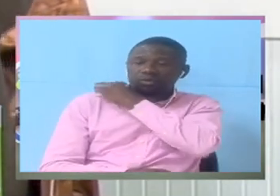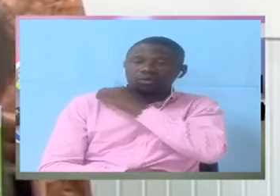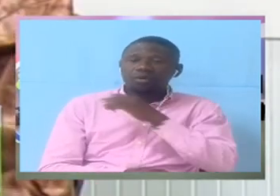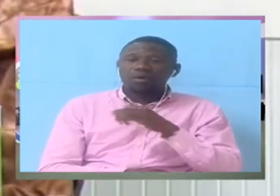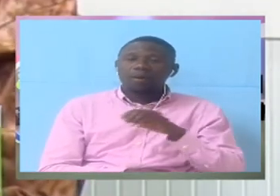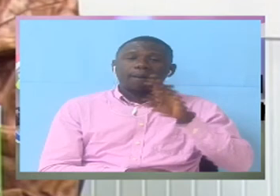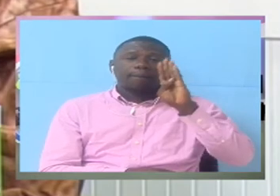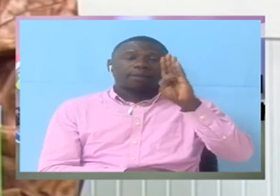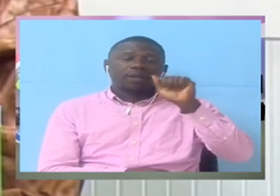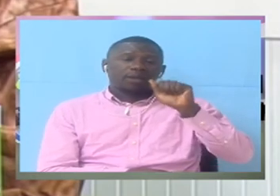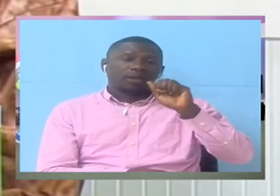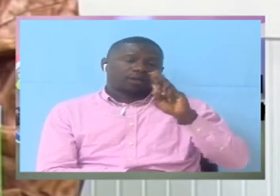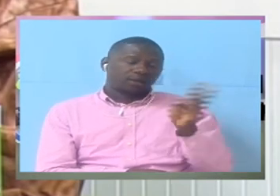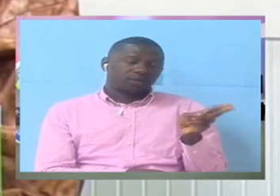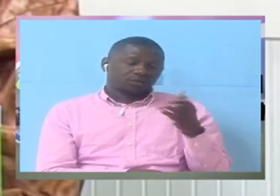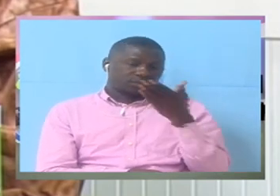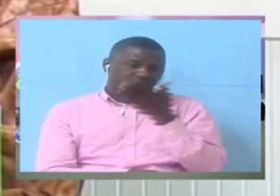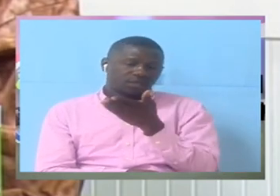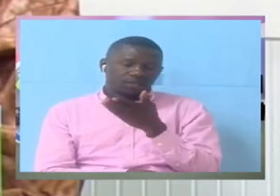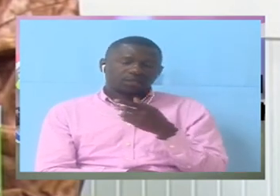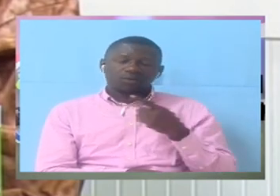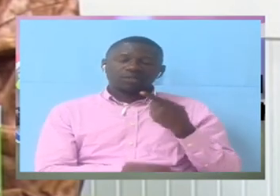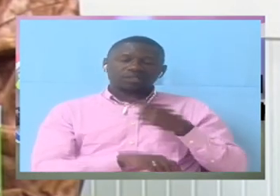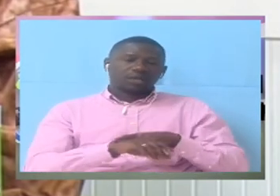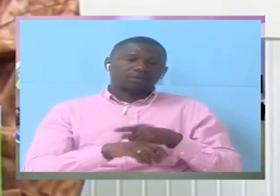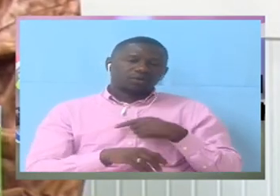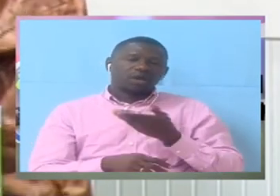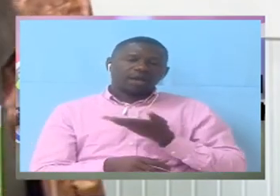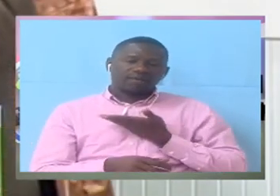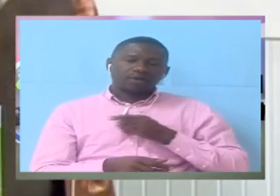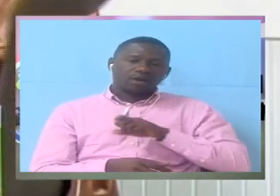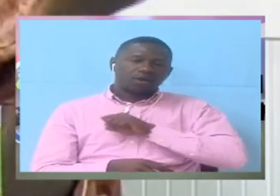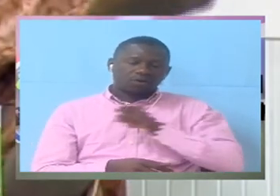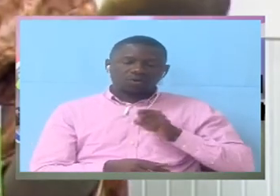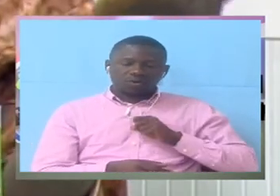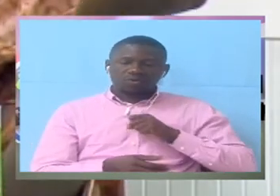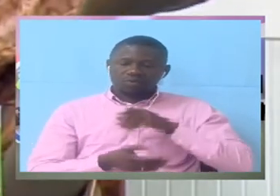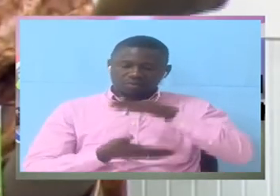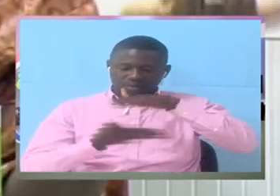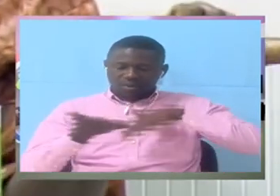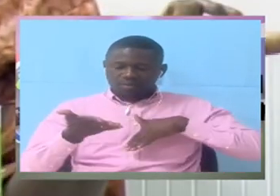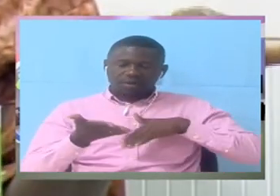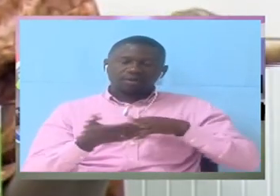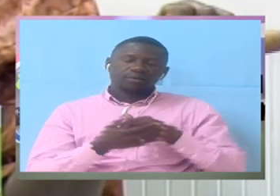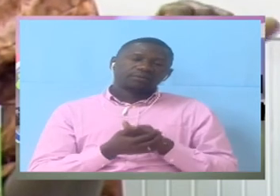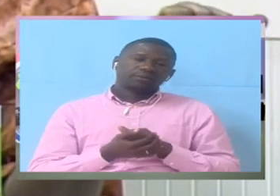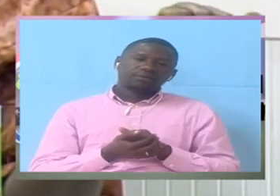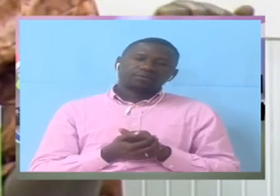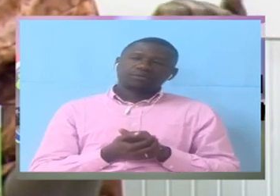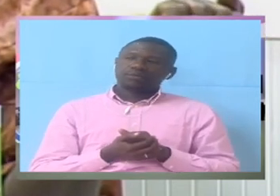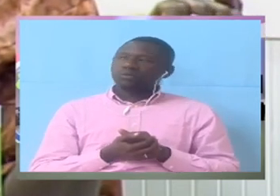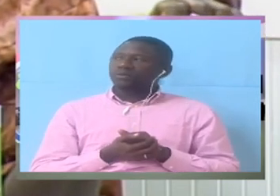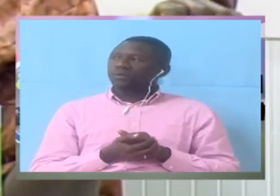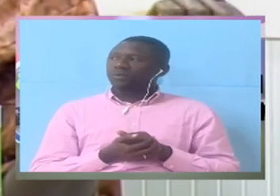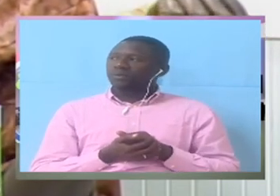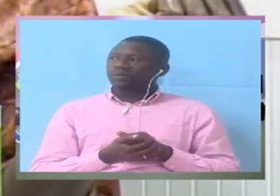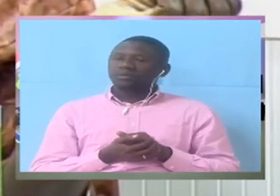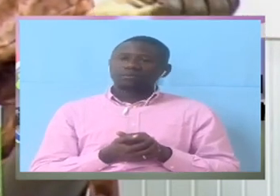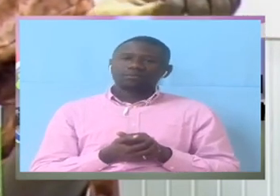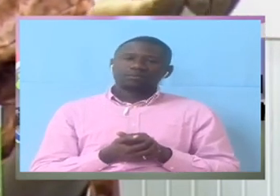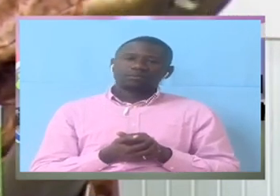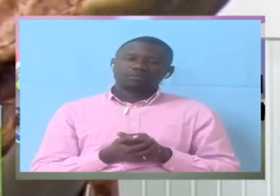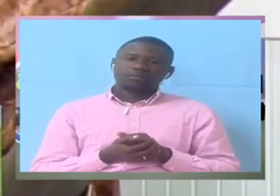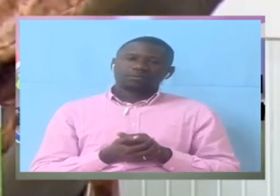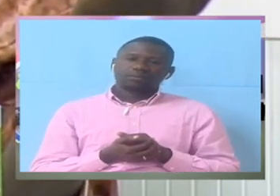were battle Buluno. He was having our documents. Ghanaian Oliyo documents were Taraji. They took over your base.